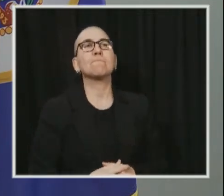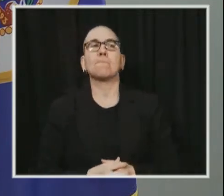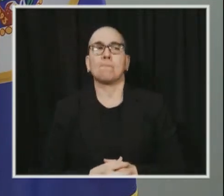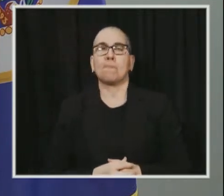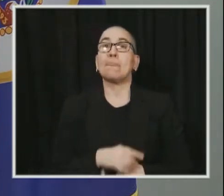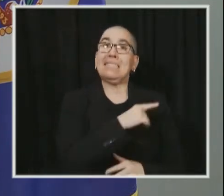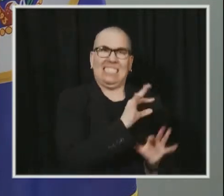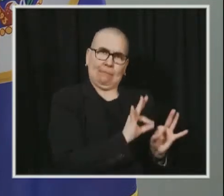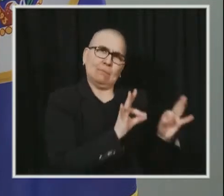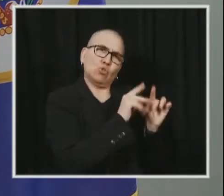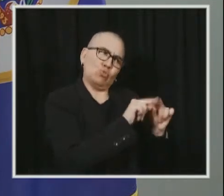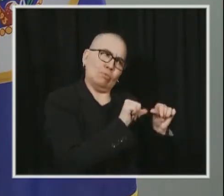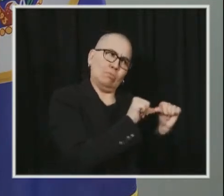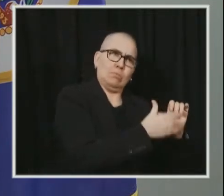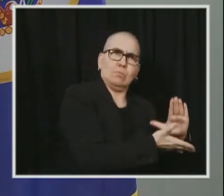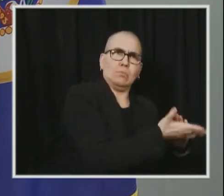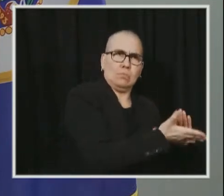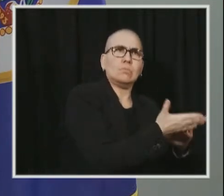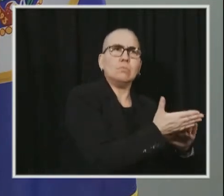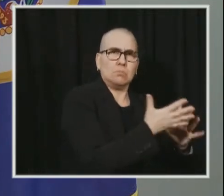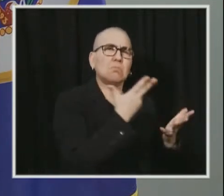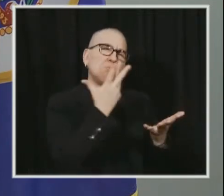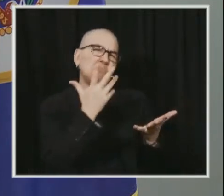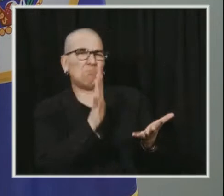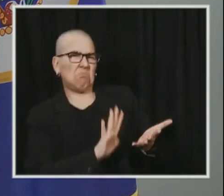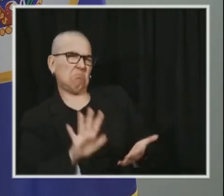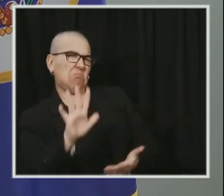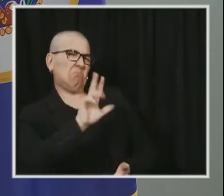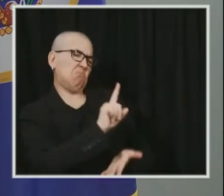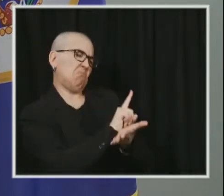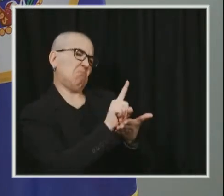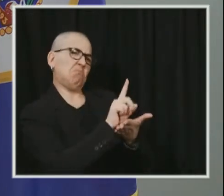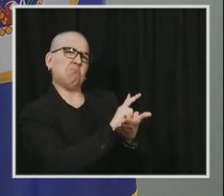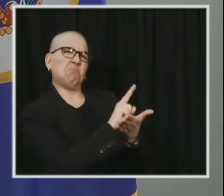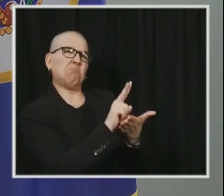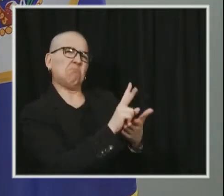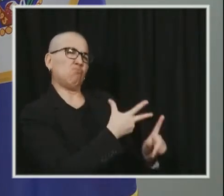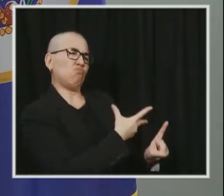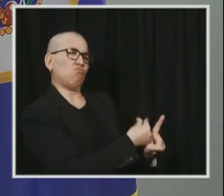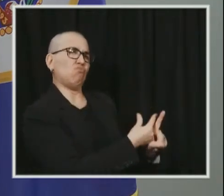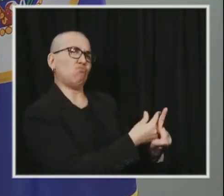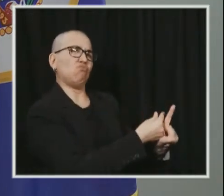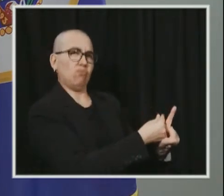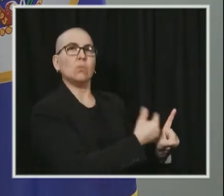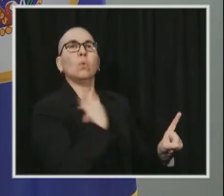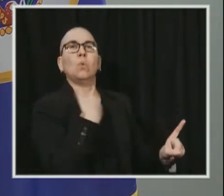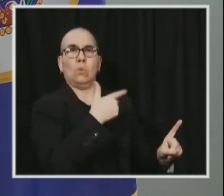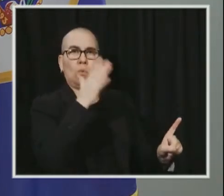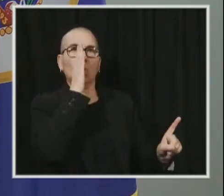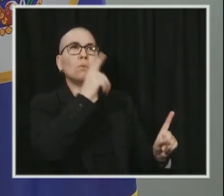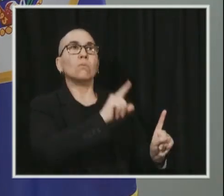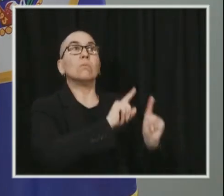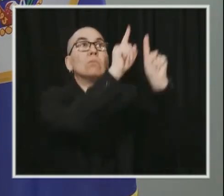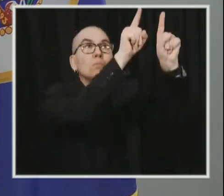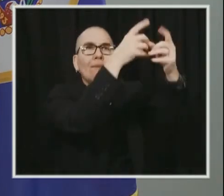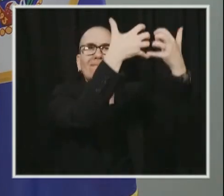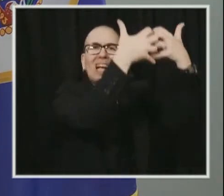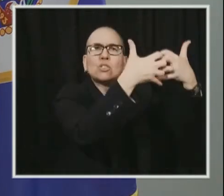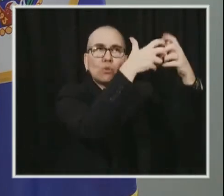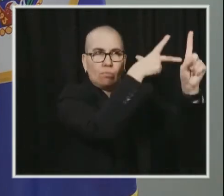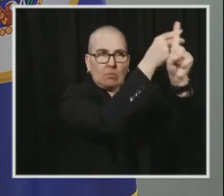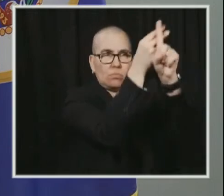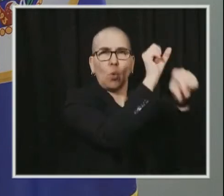it's only going to take us a matter of weeks to get through vaccinating these groups at the current supply rate, while we continue to